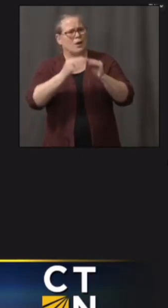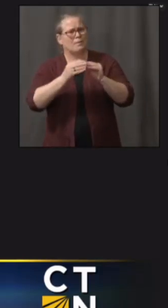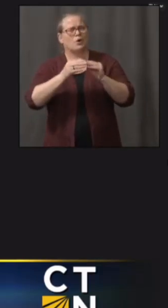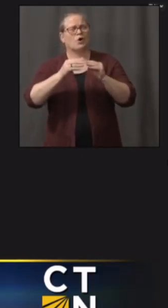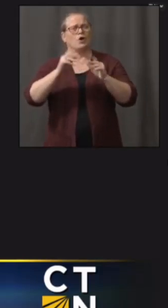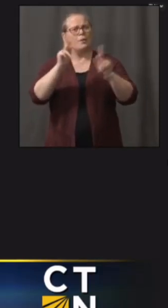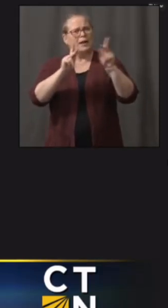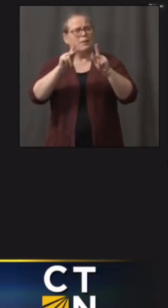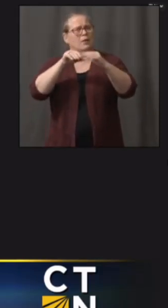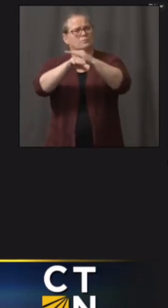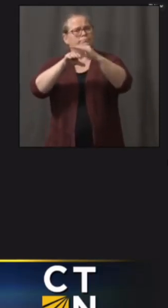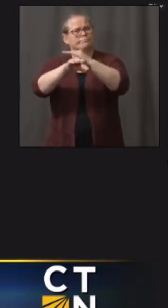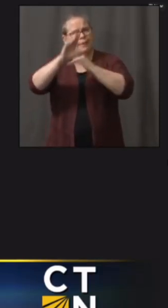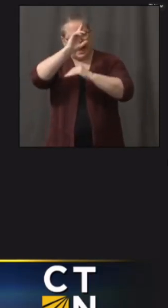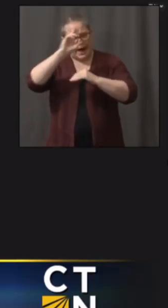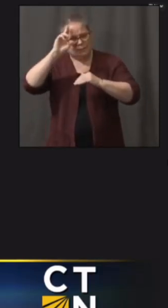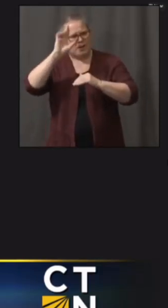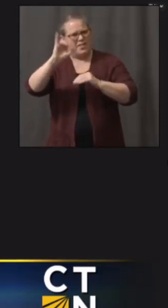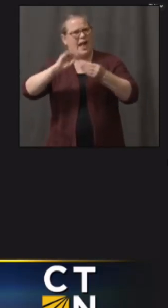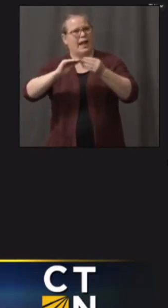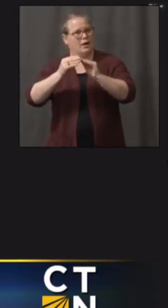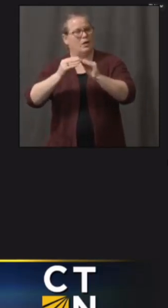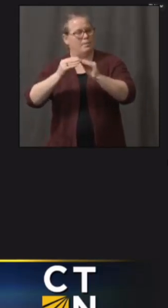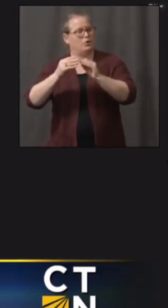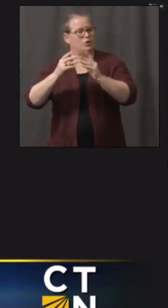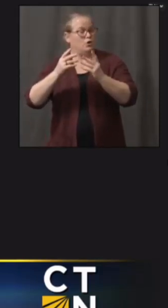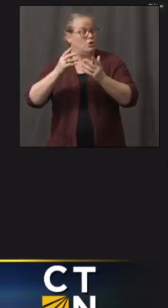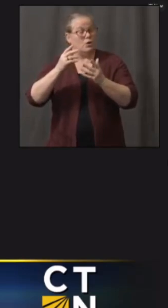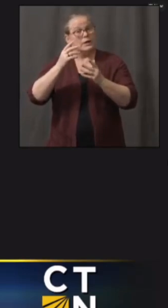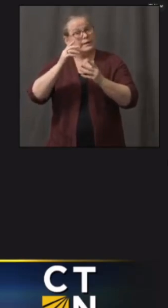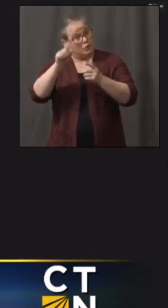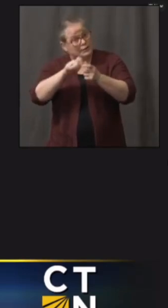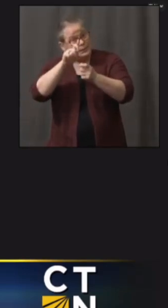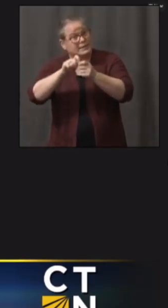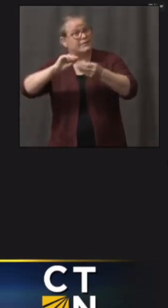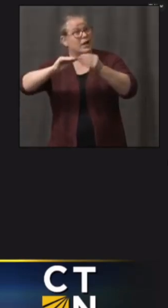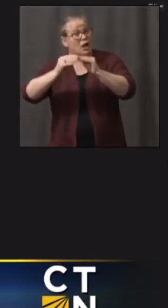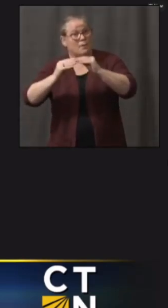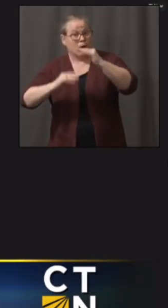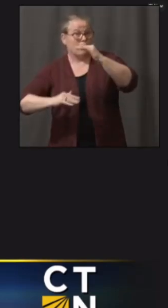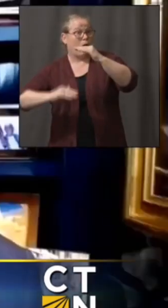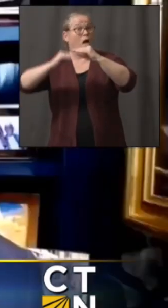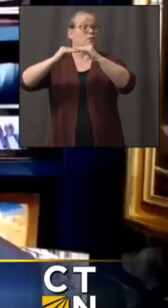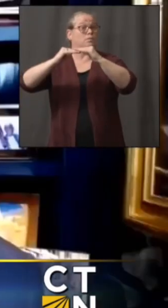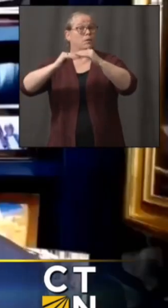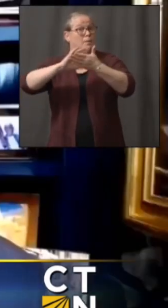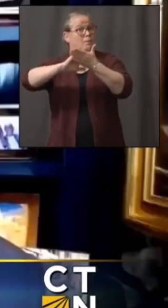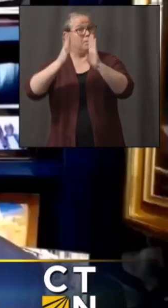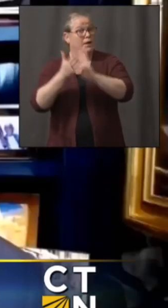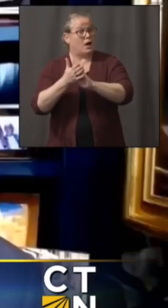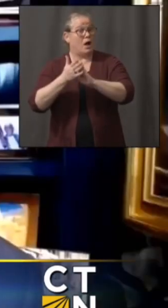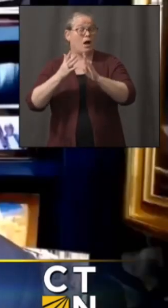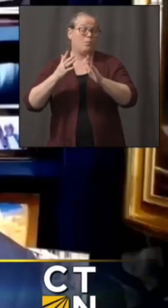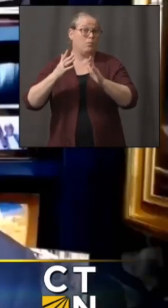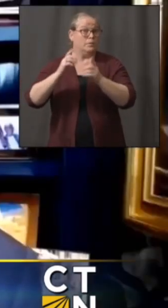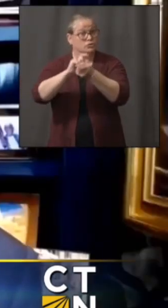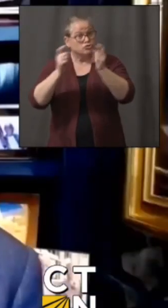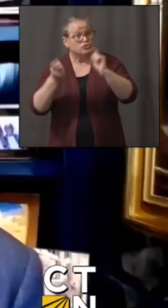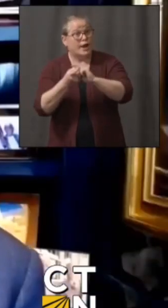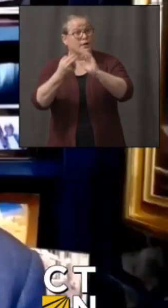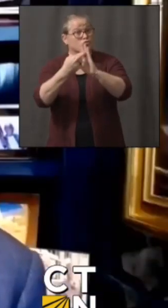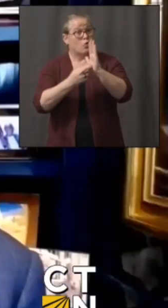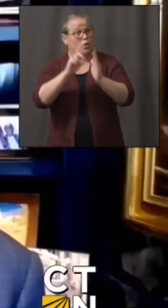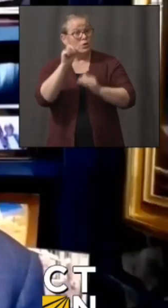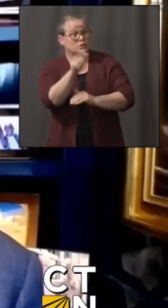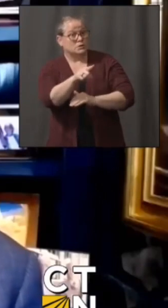or a capacity that would trigger further changes? It's not an absolute number, but it's really the rate of change.